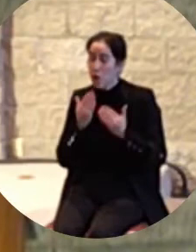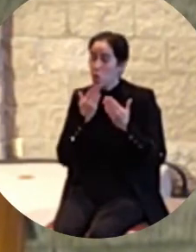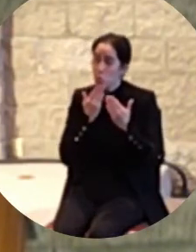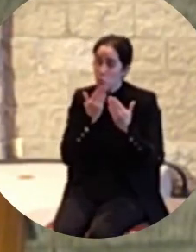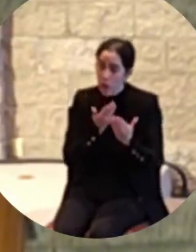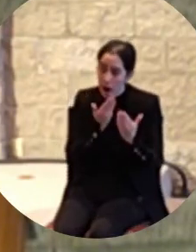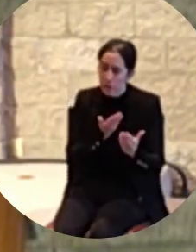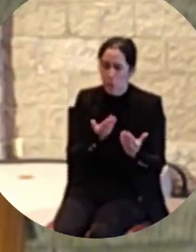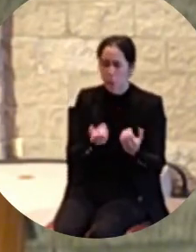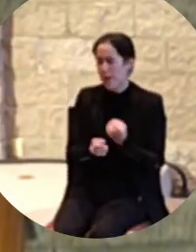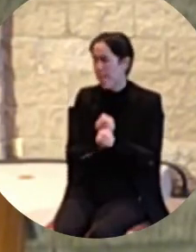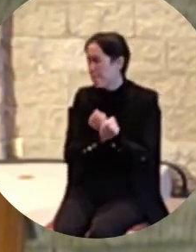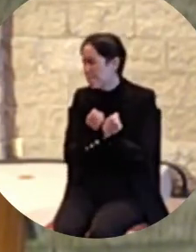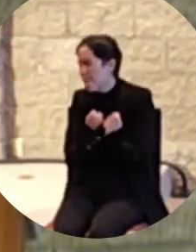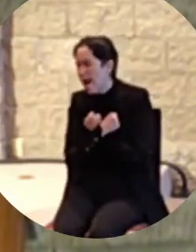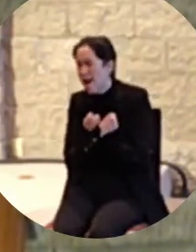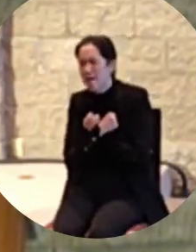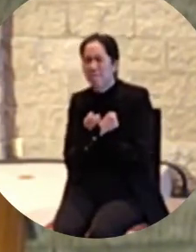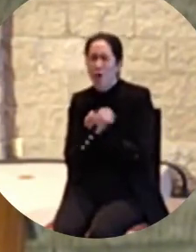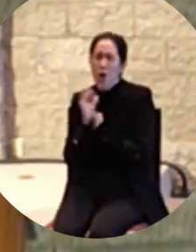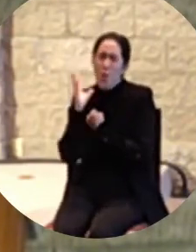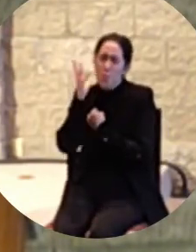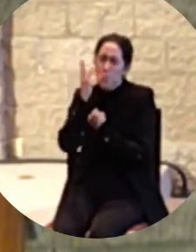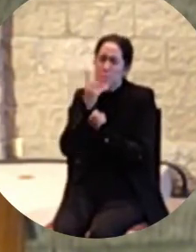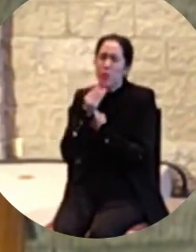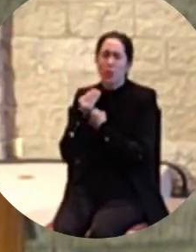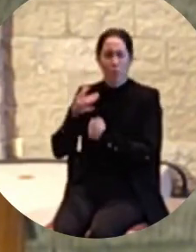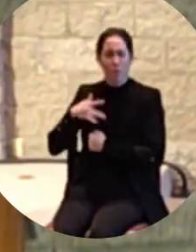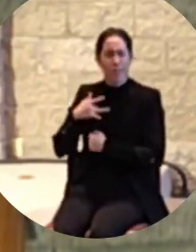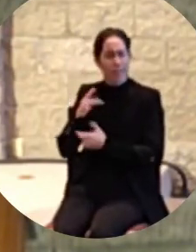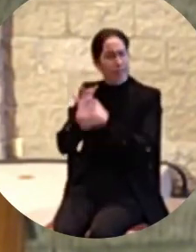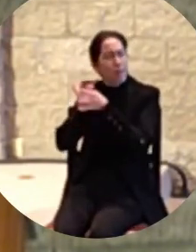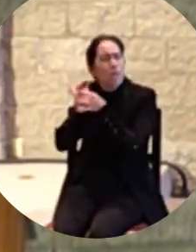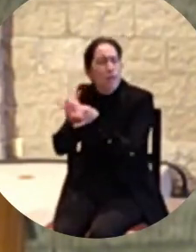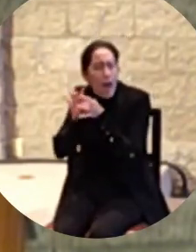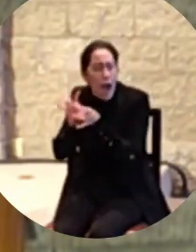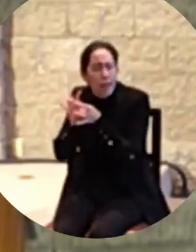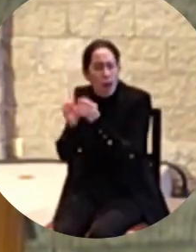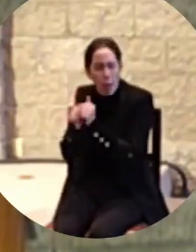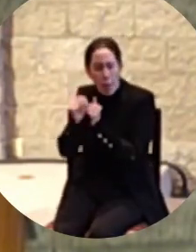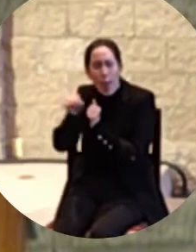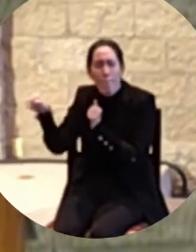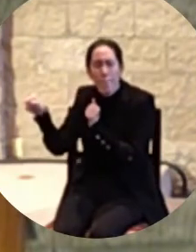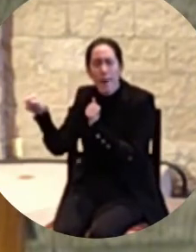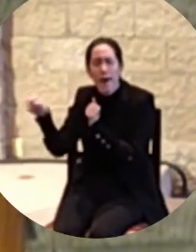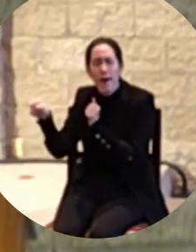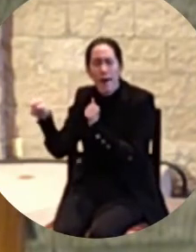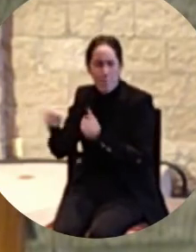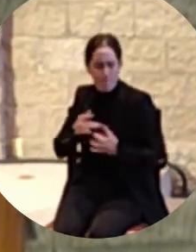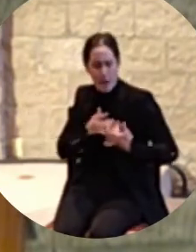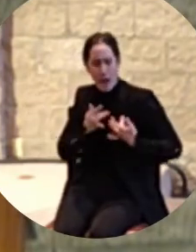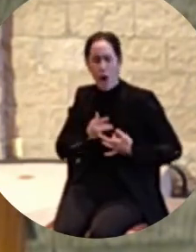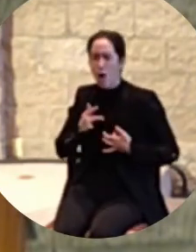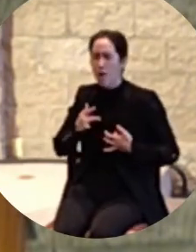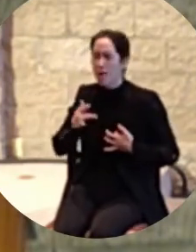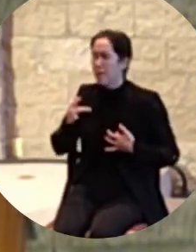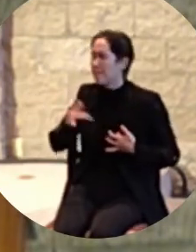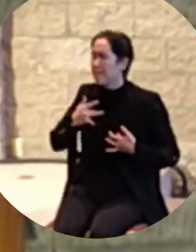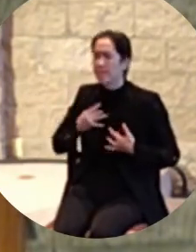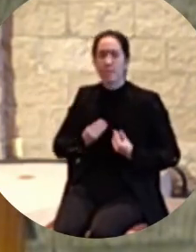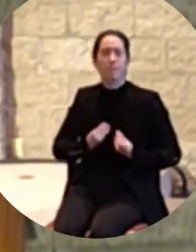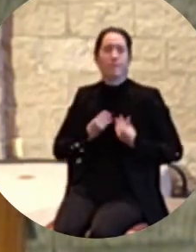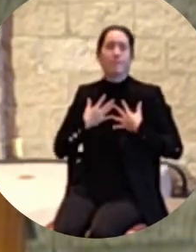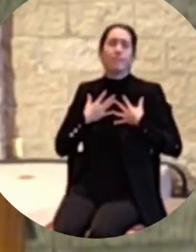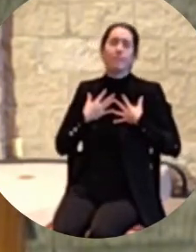Gratitude, love, and a beautiful awareness of connection fill my heart and mind